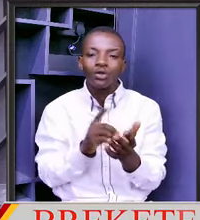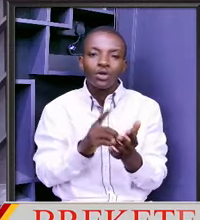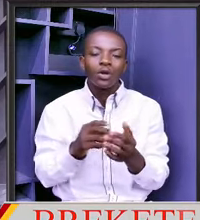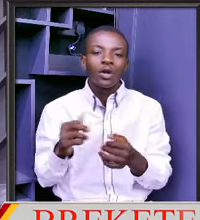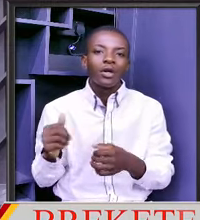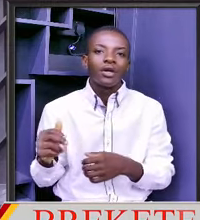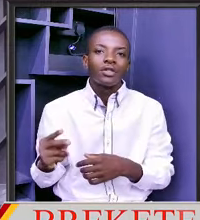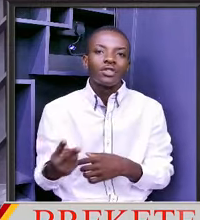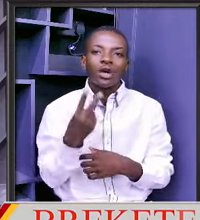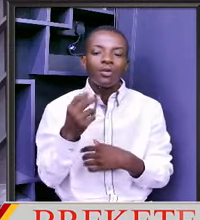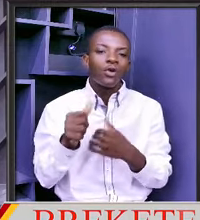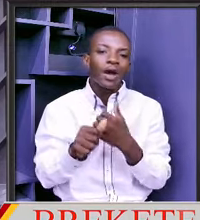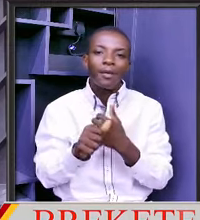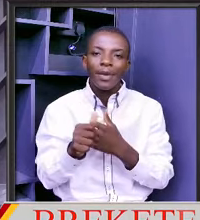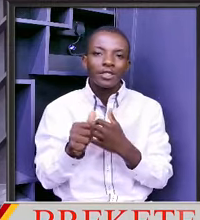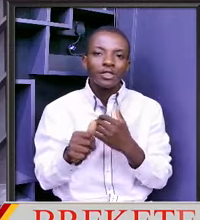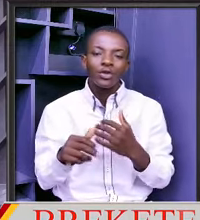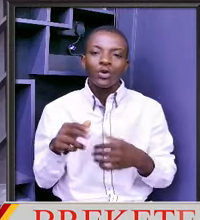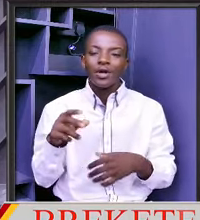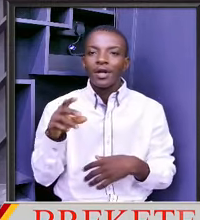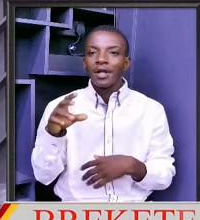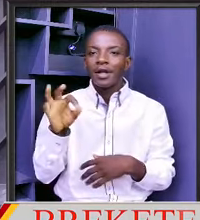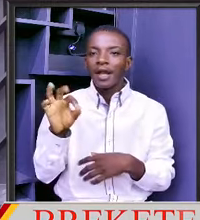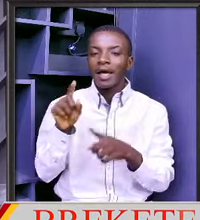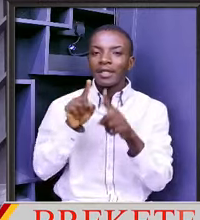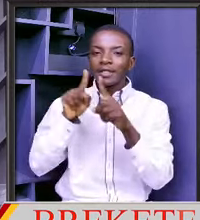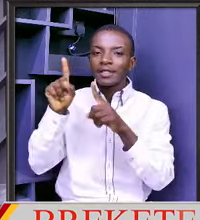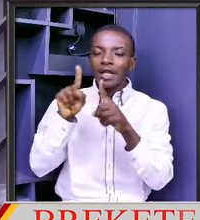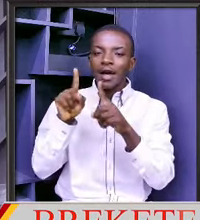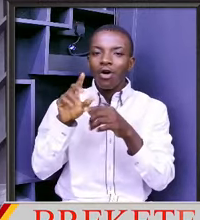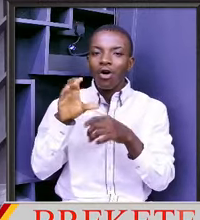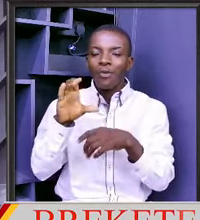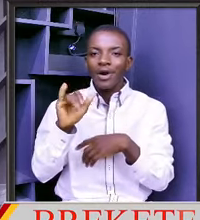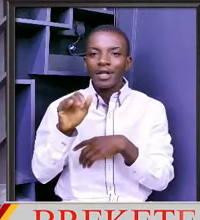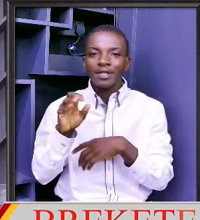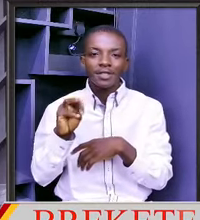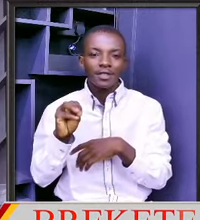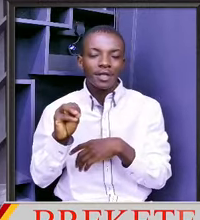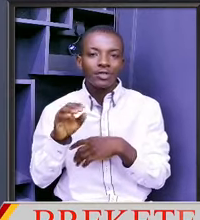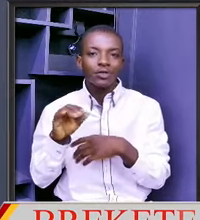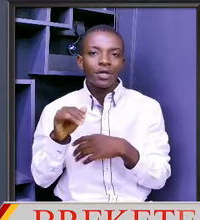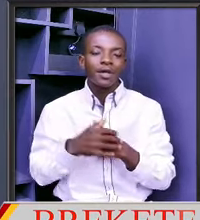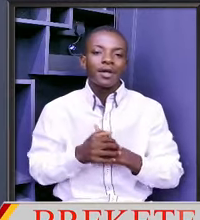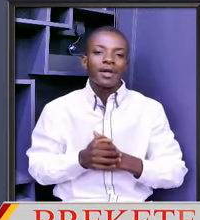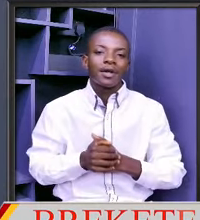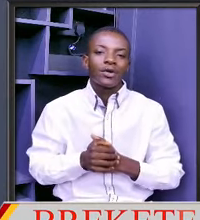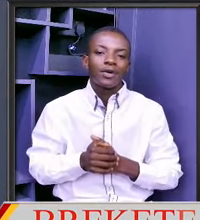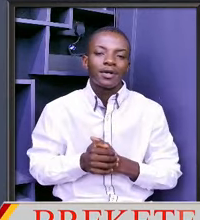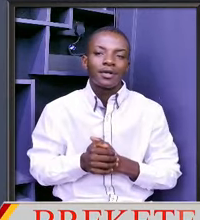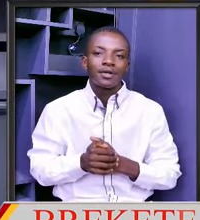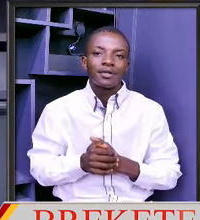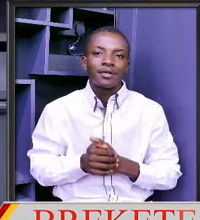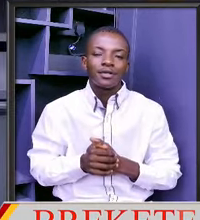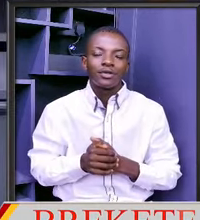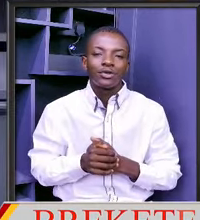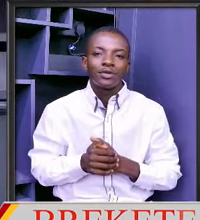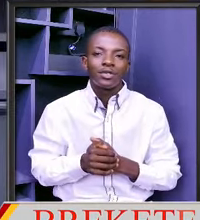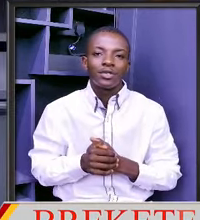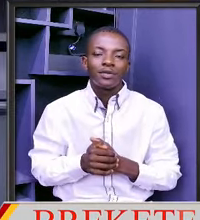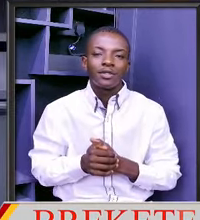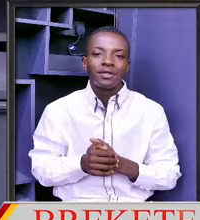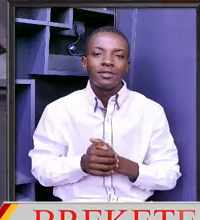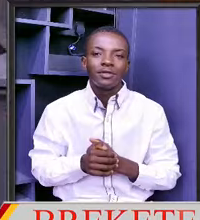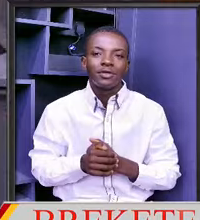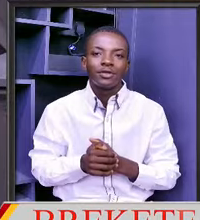Triple Doctor, Double Ambassador, Nine Star Comrade, Ezu Geregere 1,